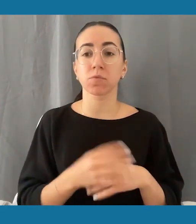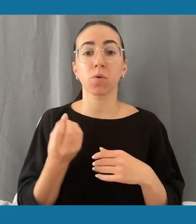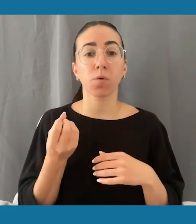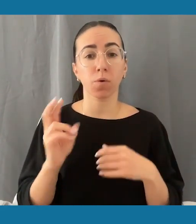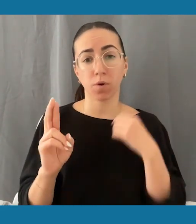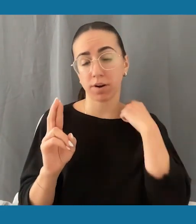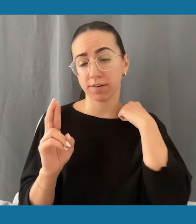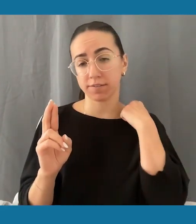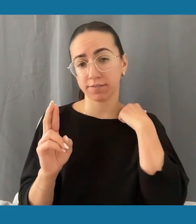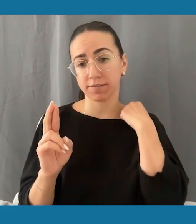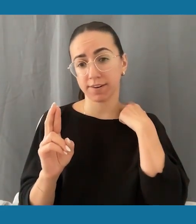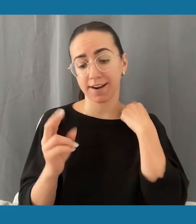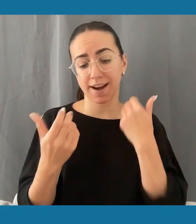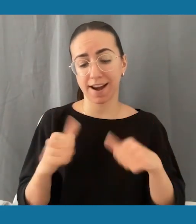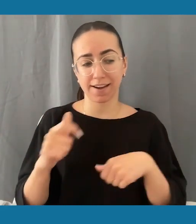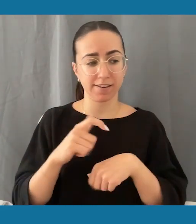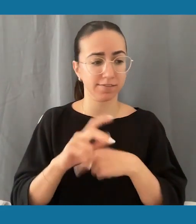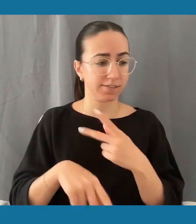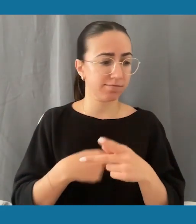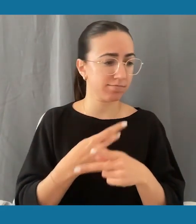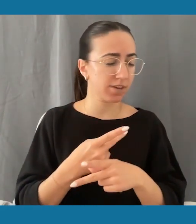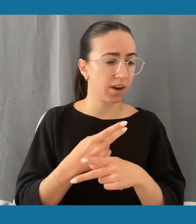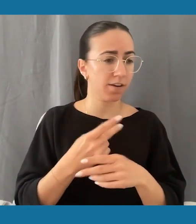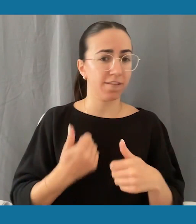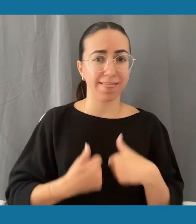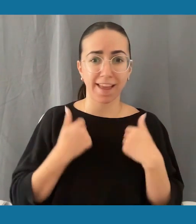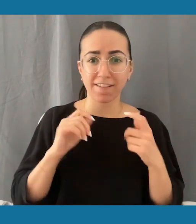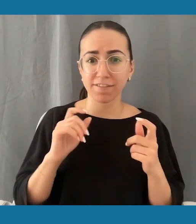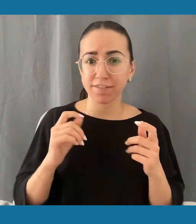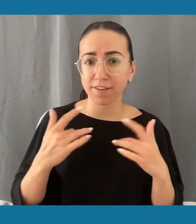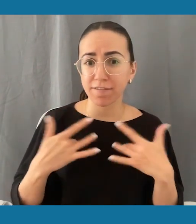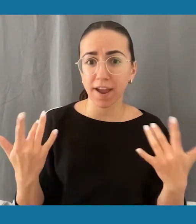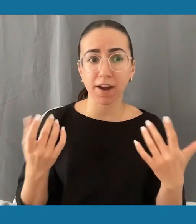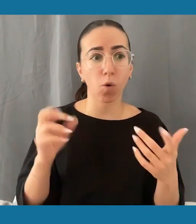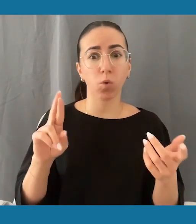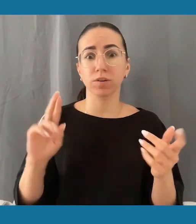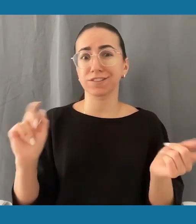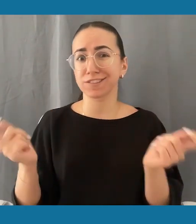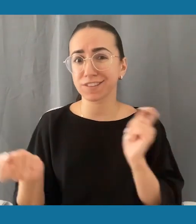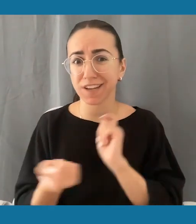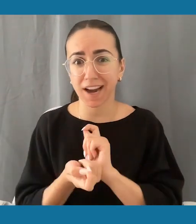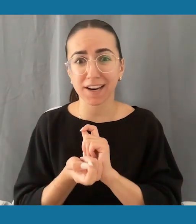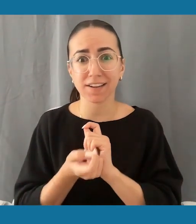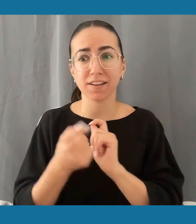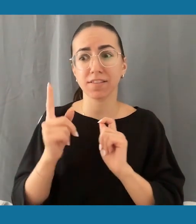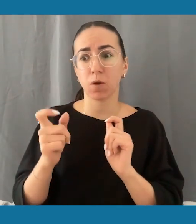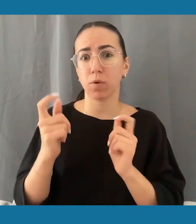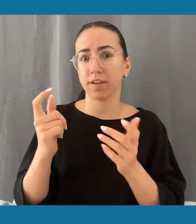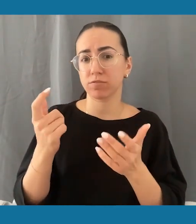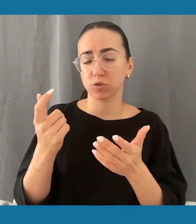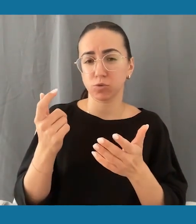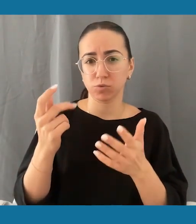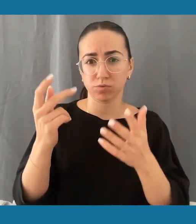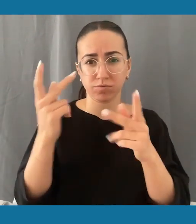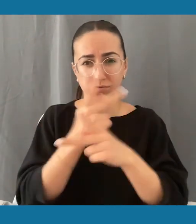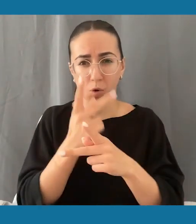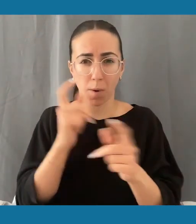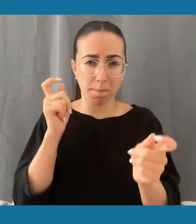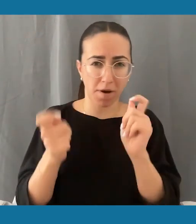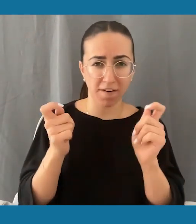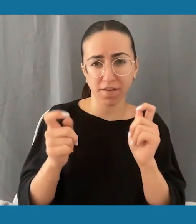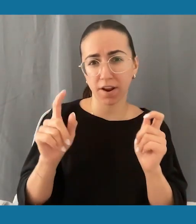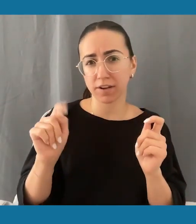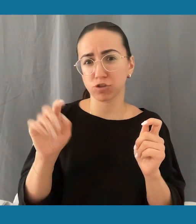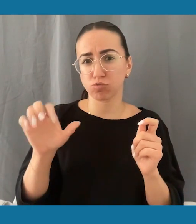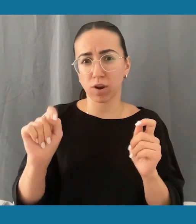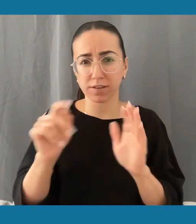life event or a significant change that causes the need to amend the trust or modify one of its provisions, then